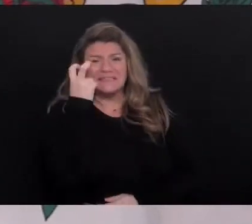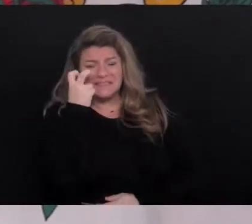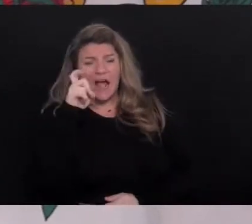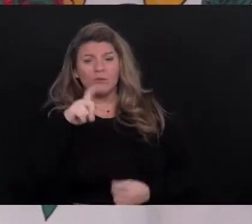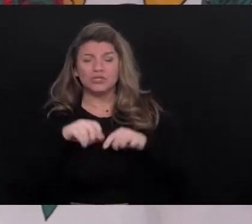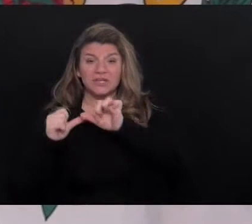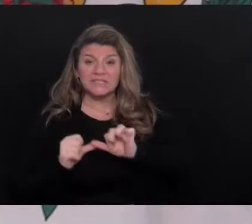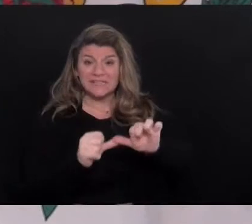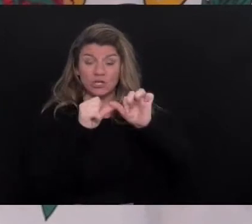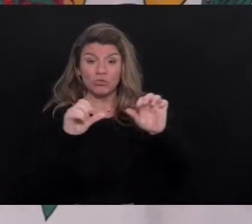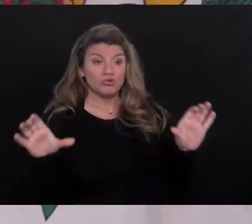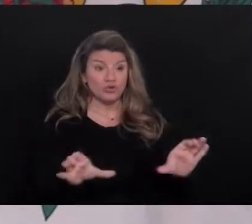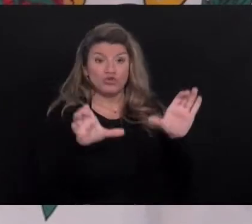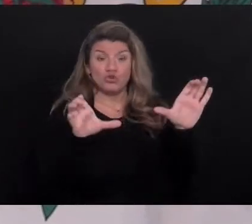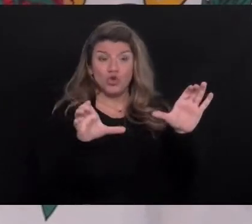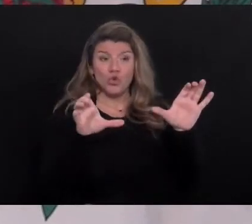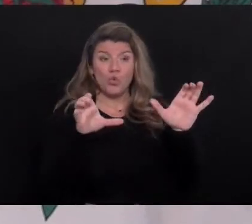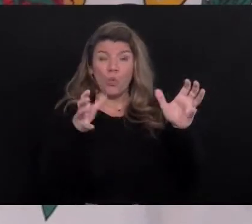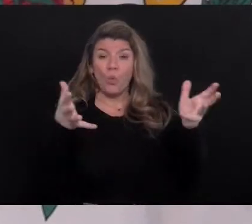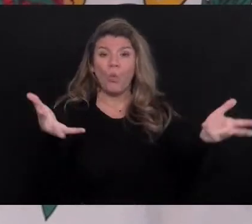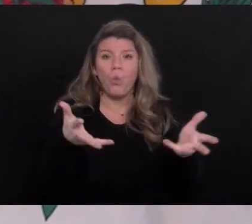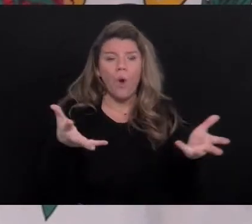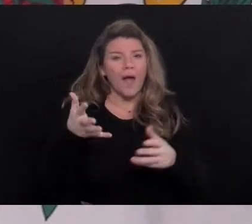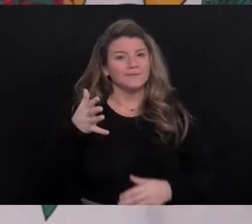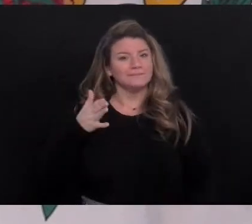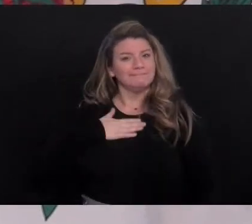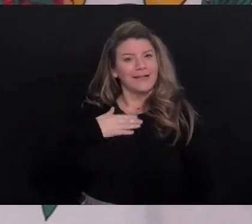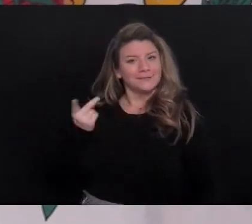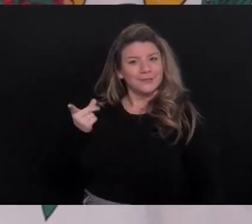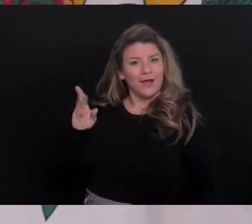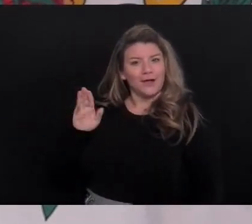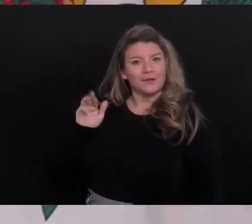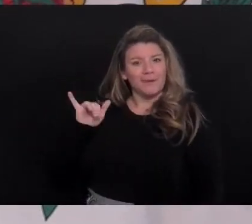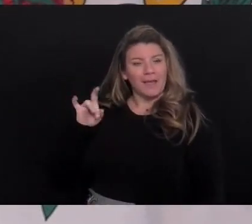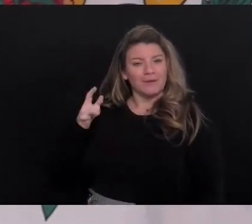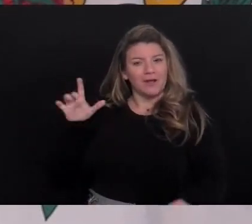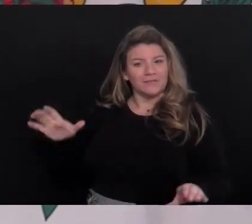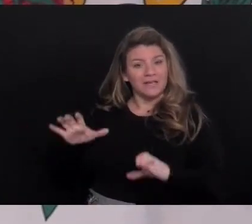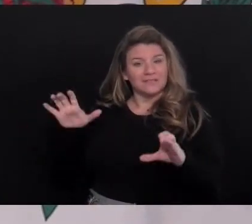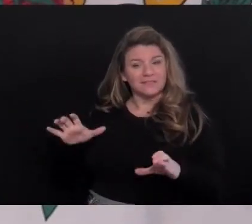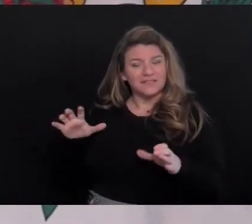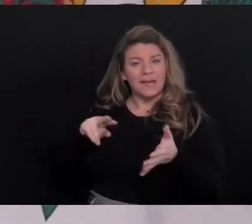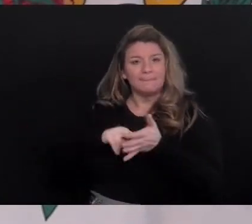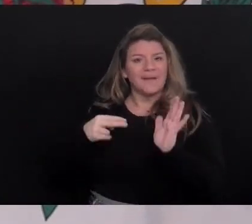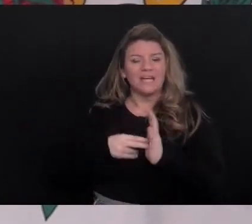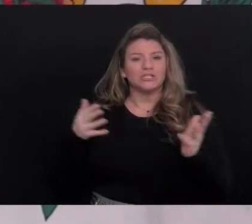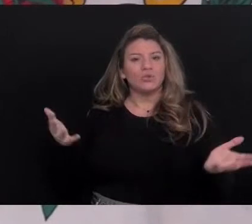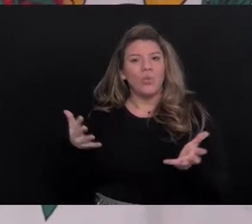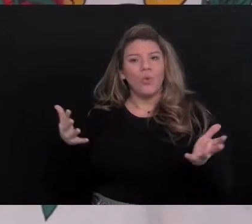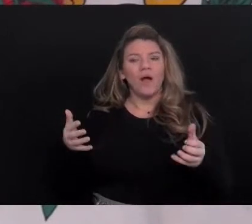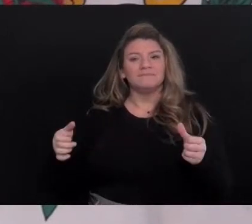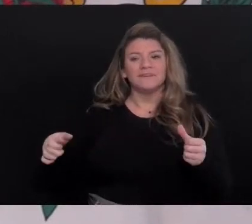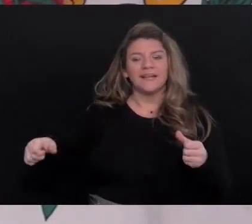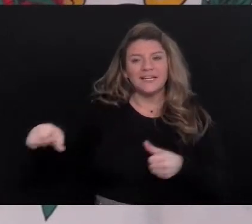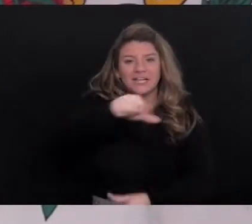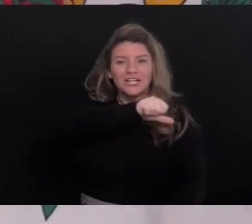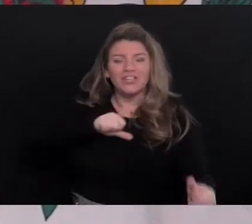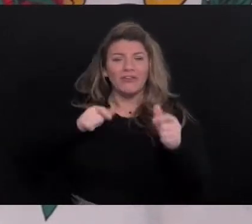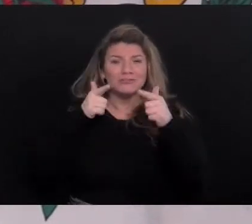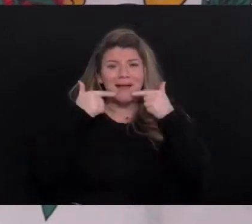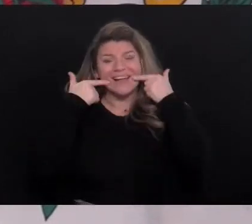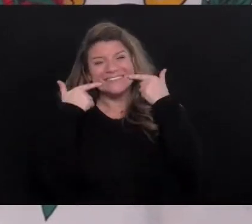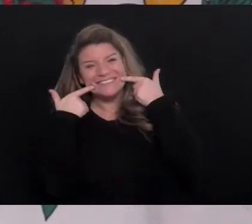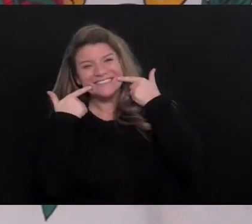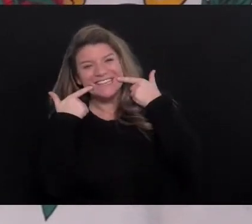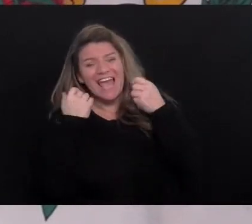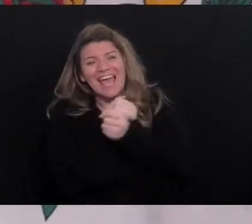do exactly what Baby Dog does. And that is make each other smile and love each and every